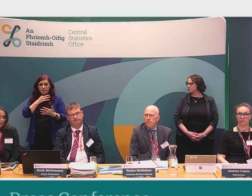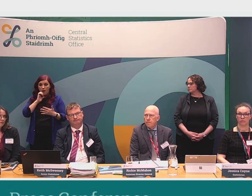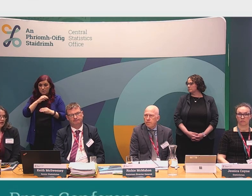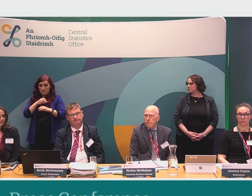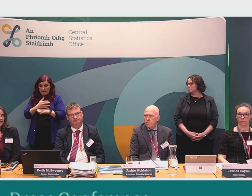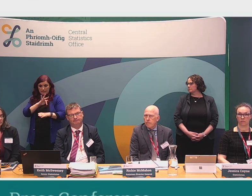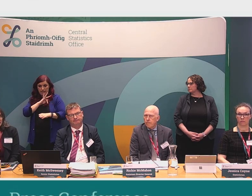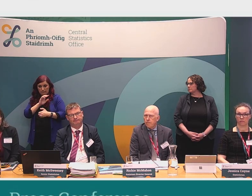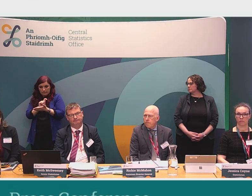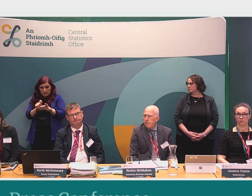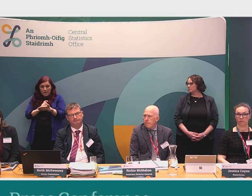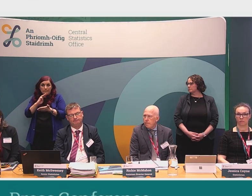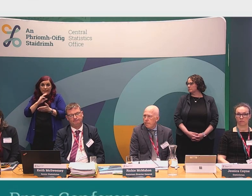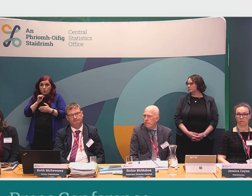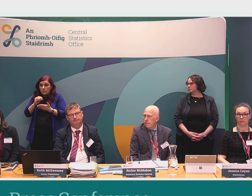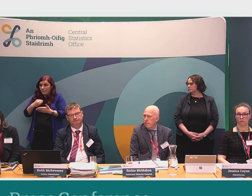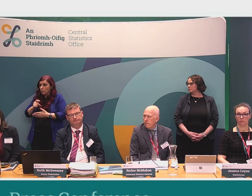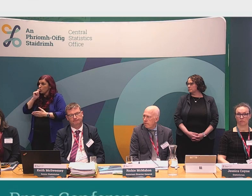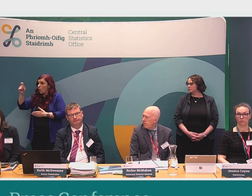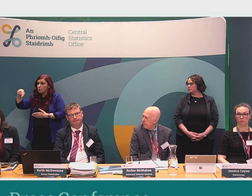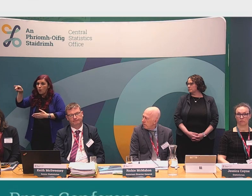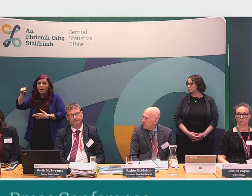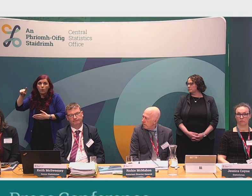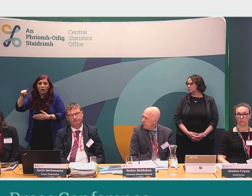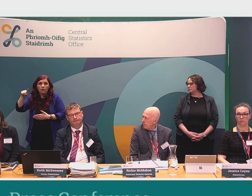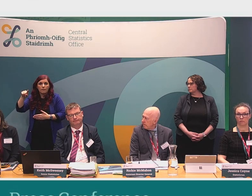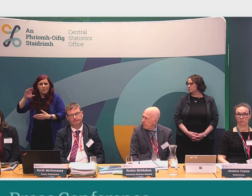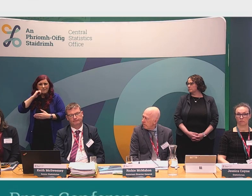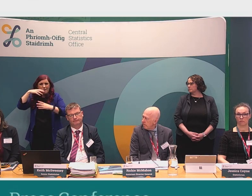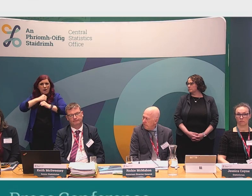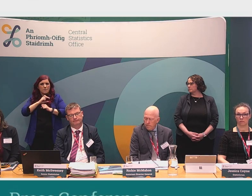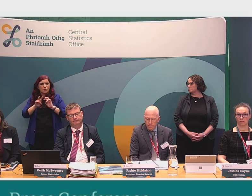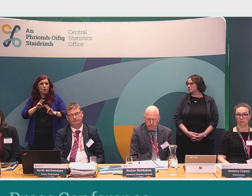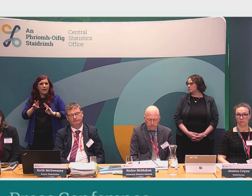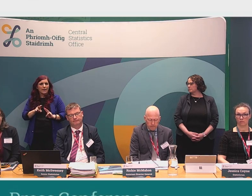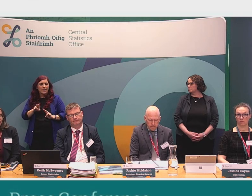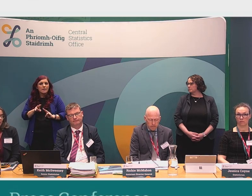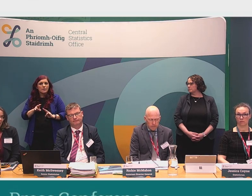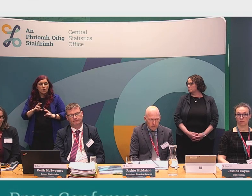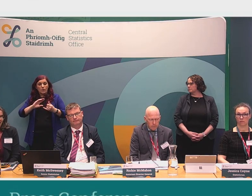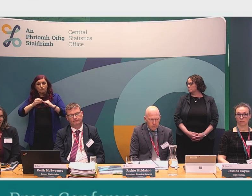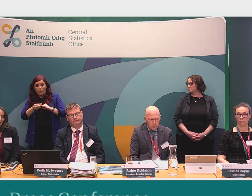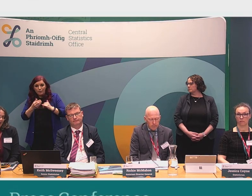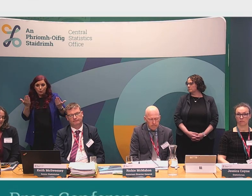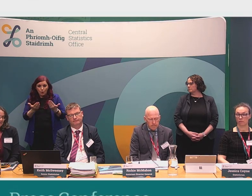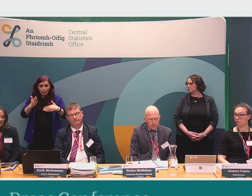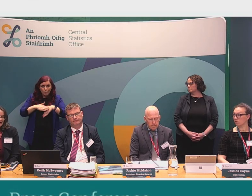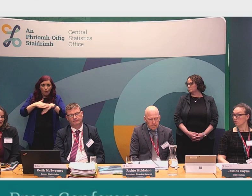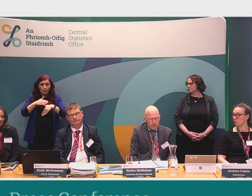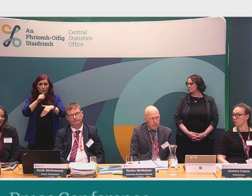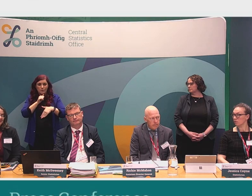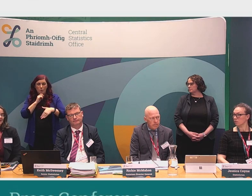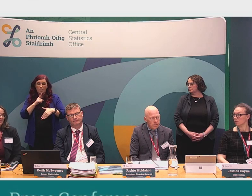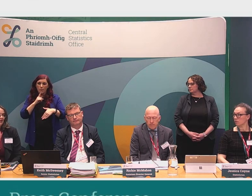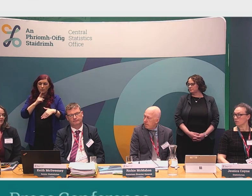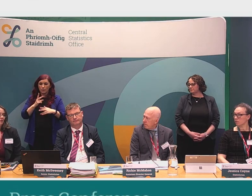using behaviourally specific questions to really focus in on whether this happened or didn't happen. But again, as this research will